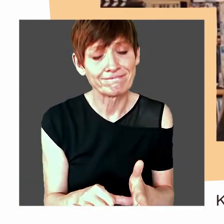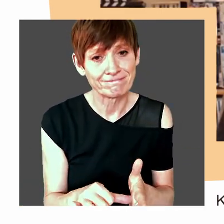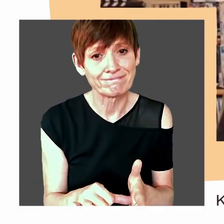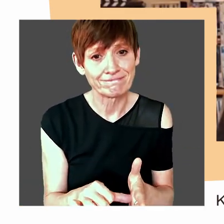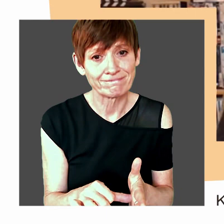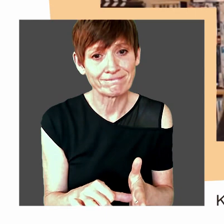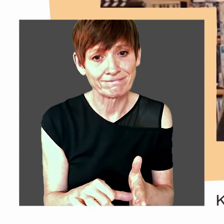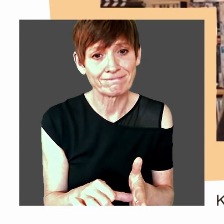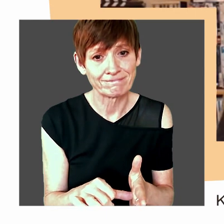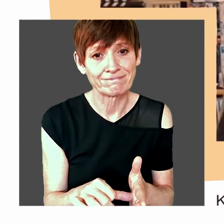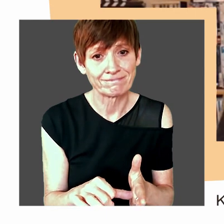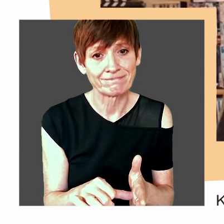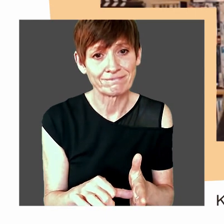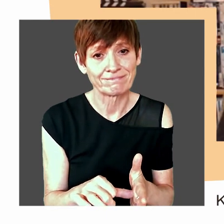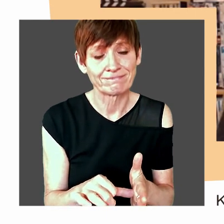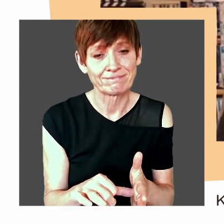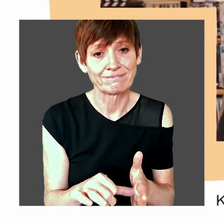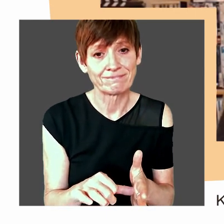going.